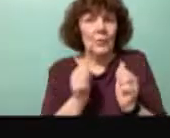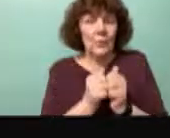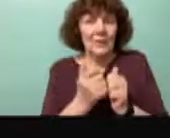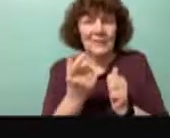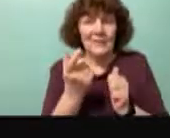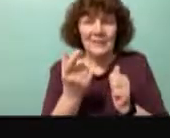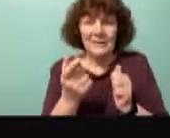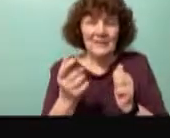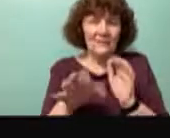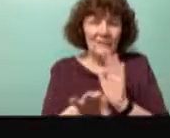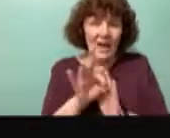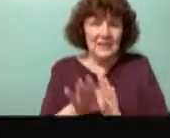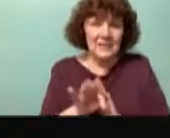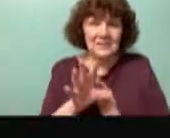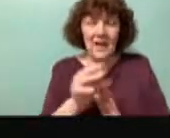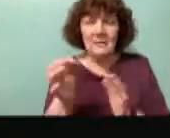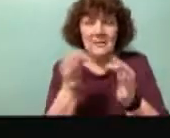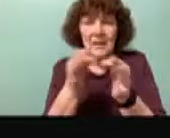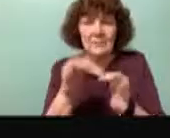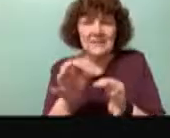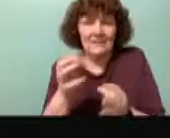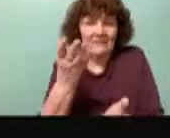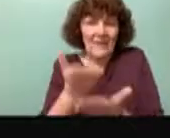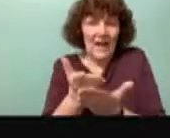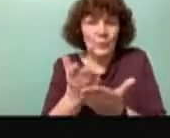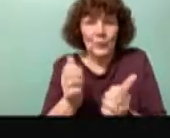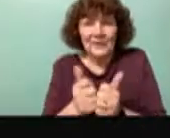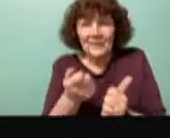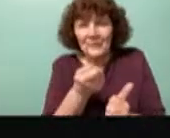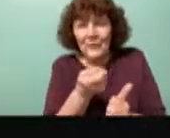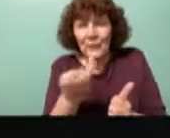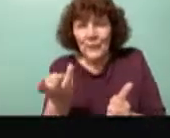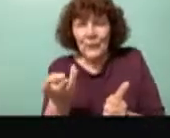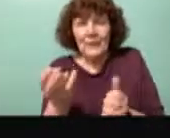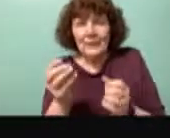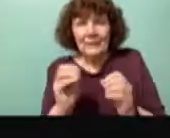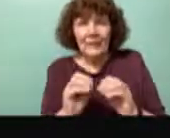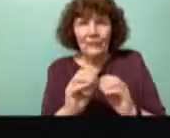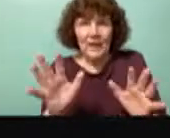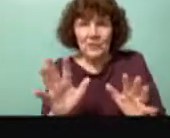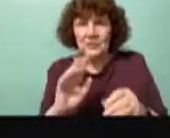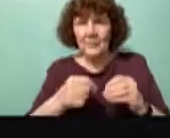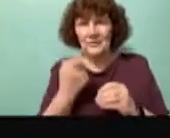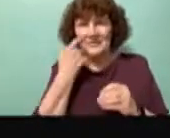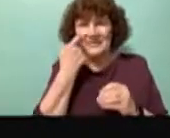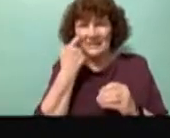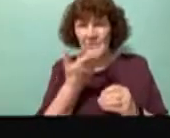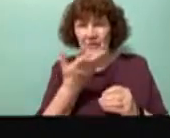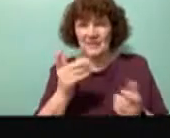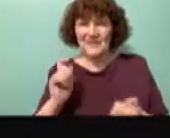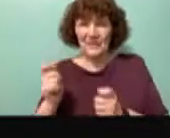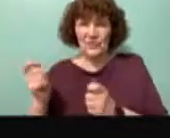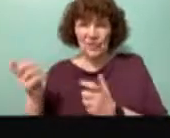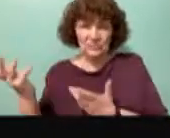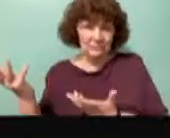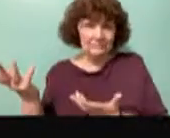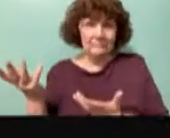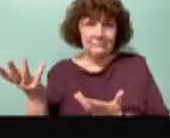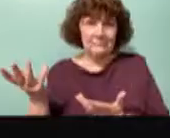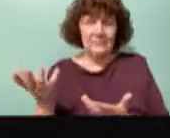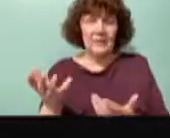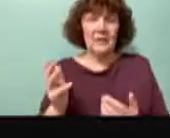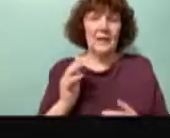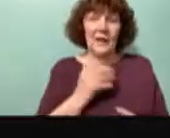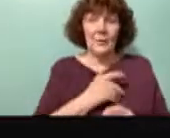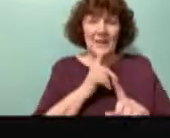few clarifications, largely of more recent changes, and then our reaction to the proposed changes